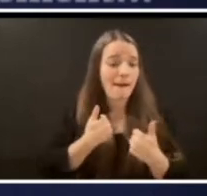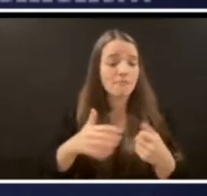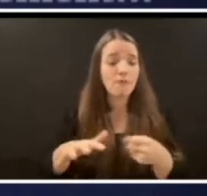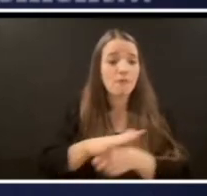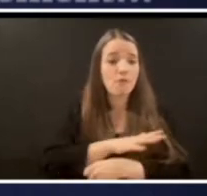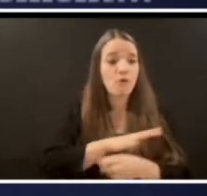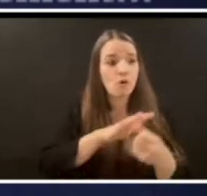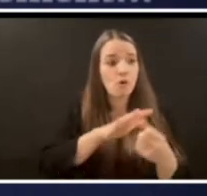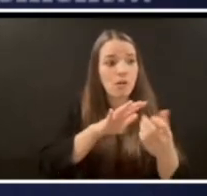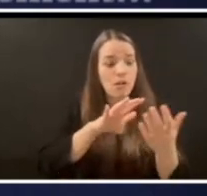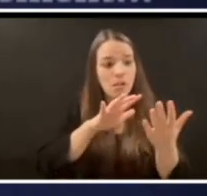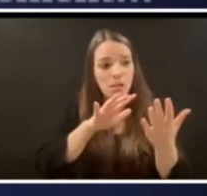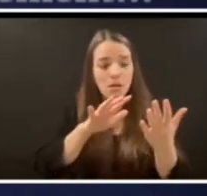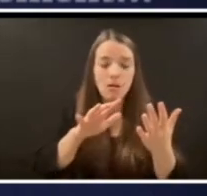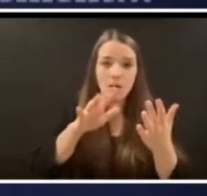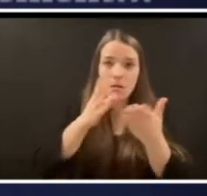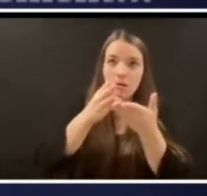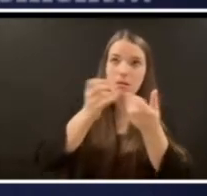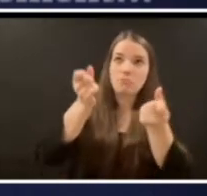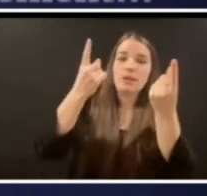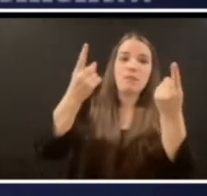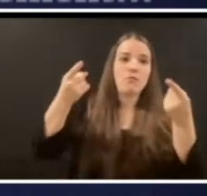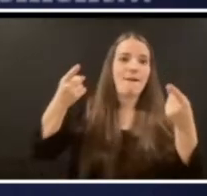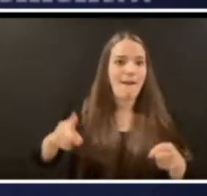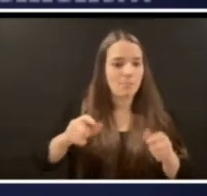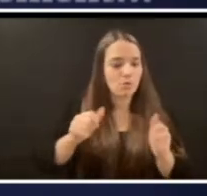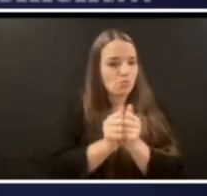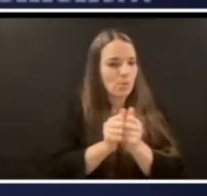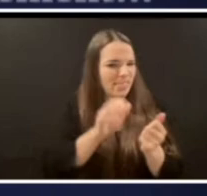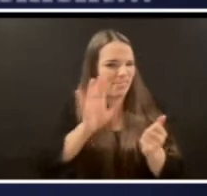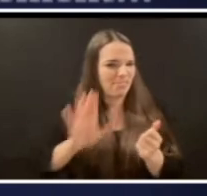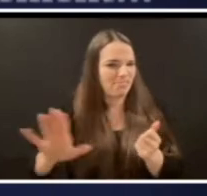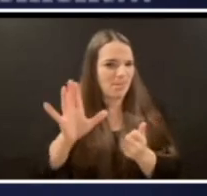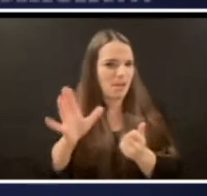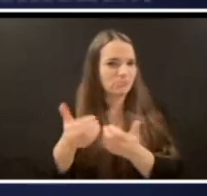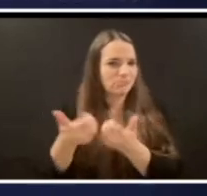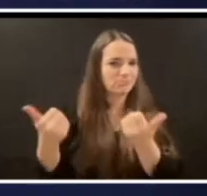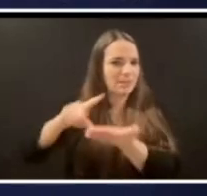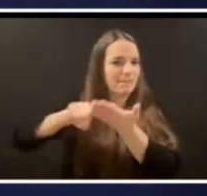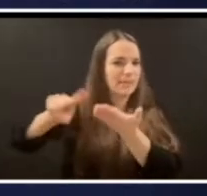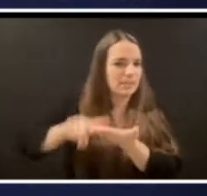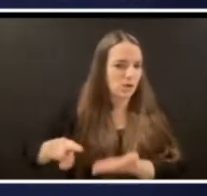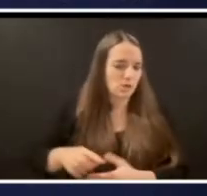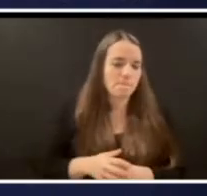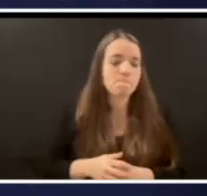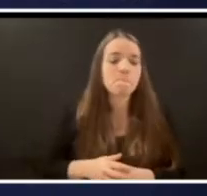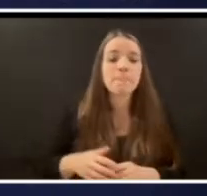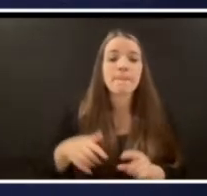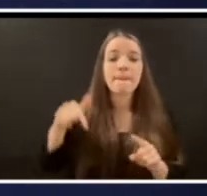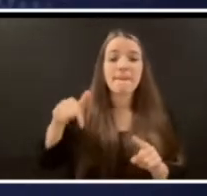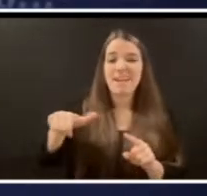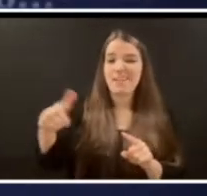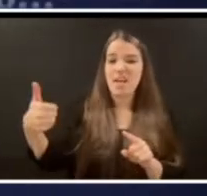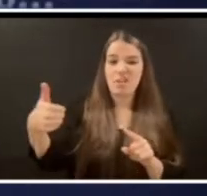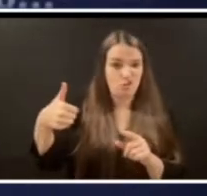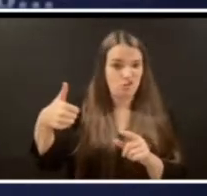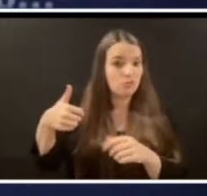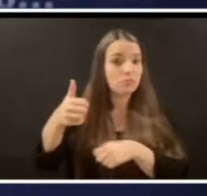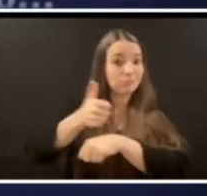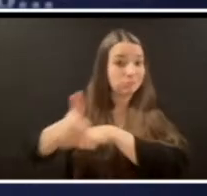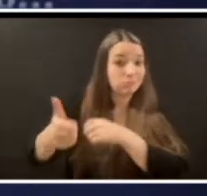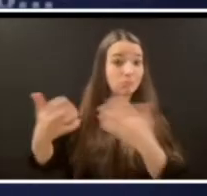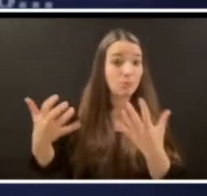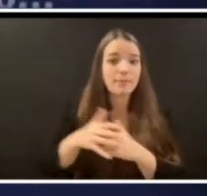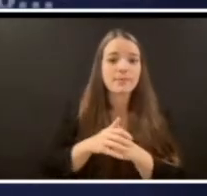own investigation. The fourth and final statute we invoke for referral is Title 18, Section